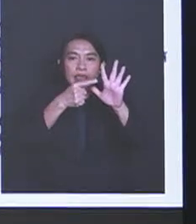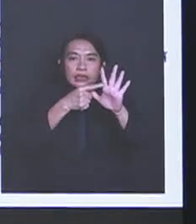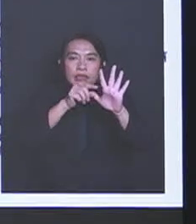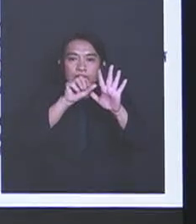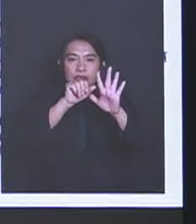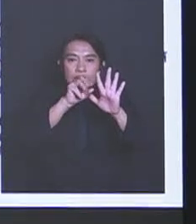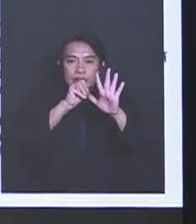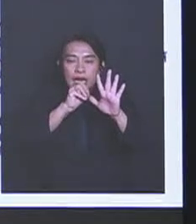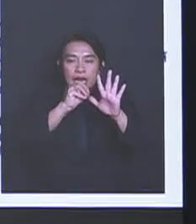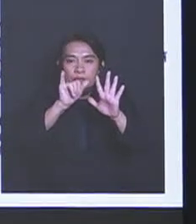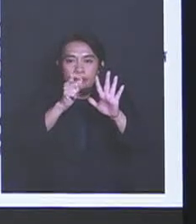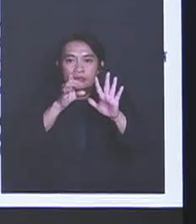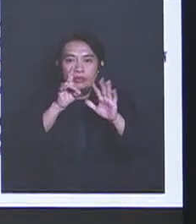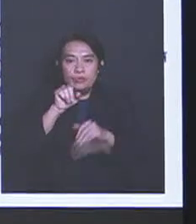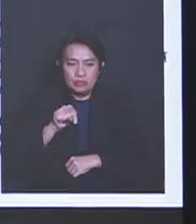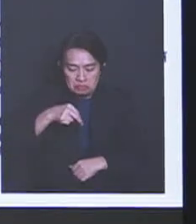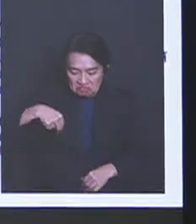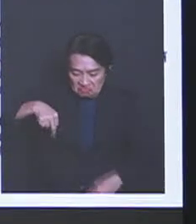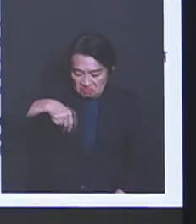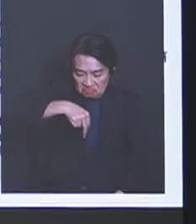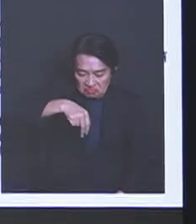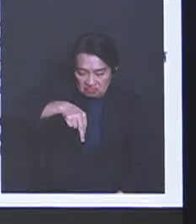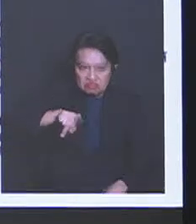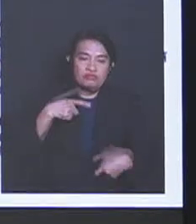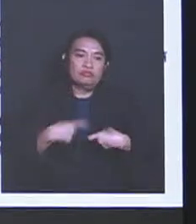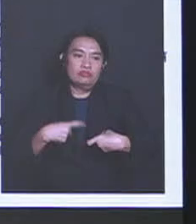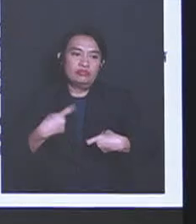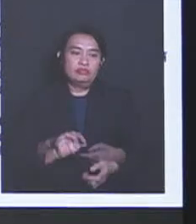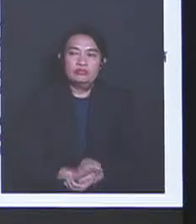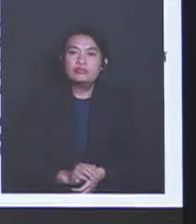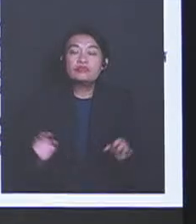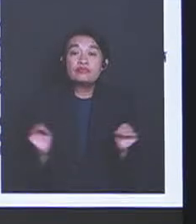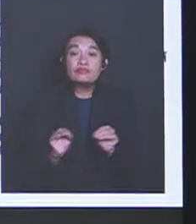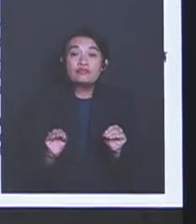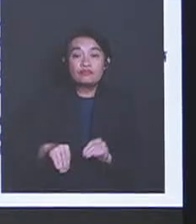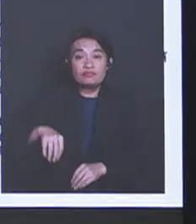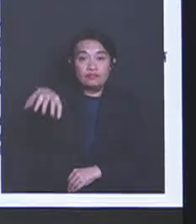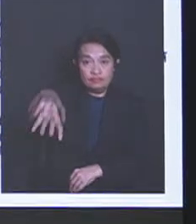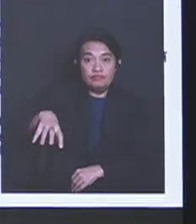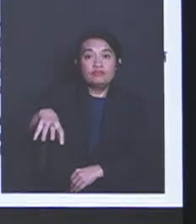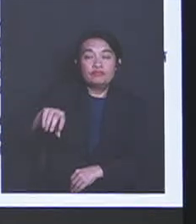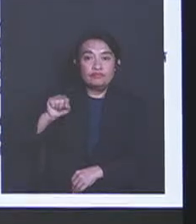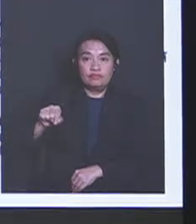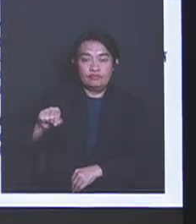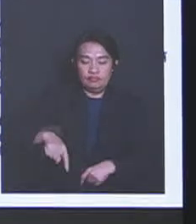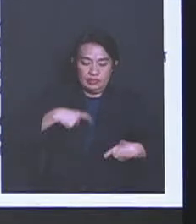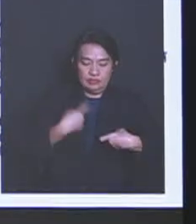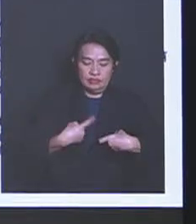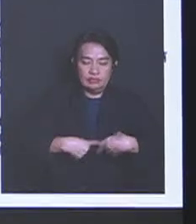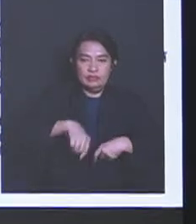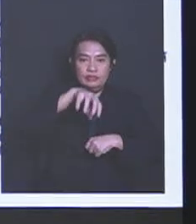It's not easy, eh? And if you want to improve last mile, you need to change a lot. So.